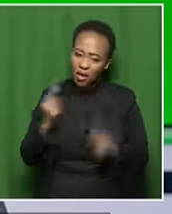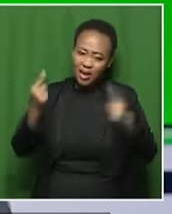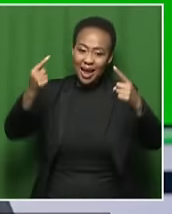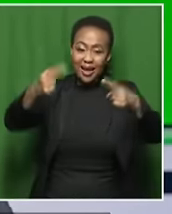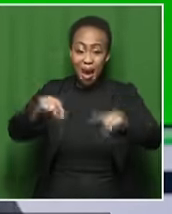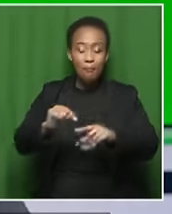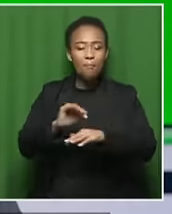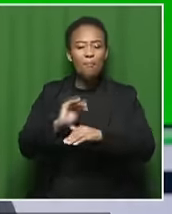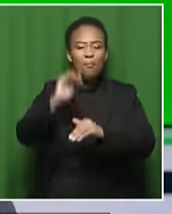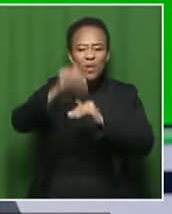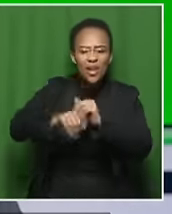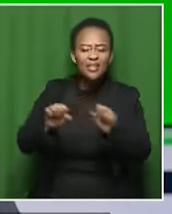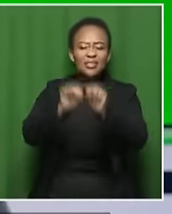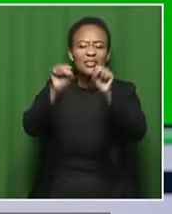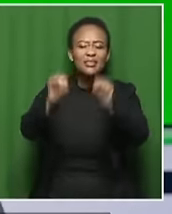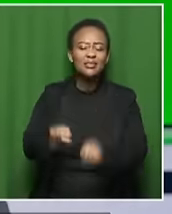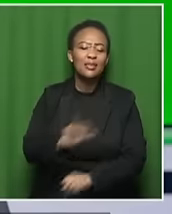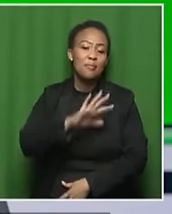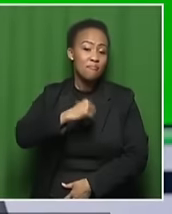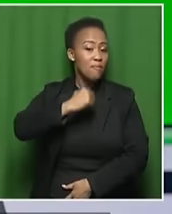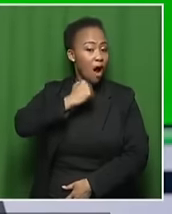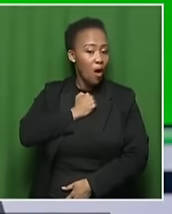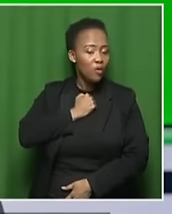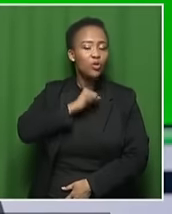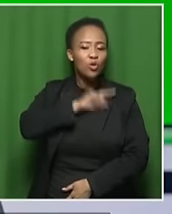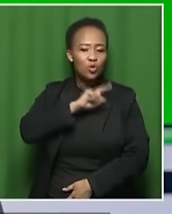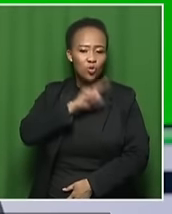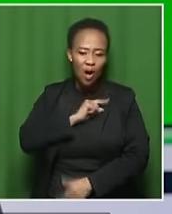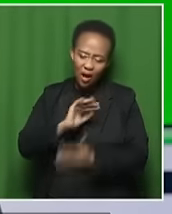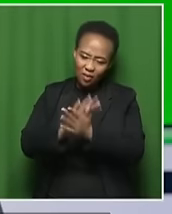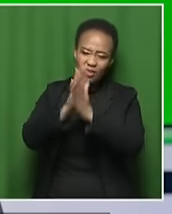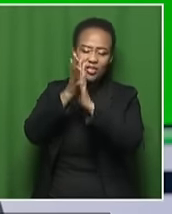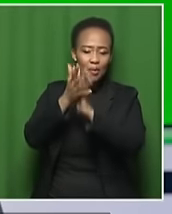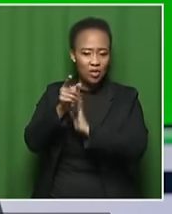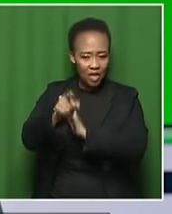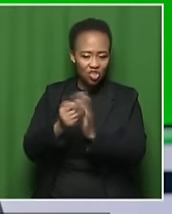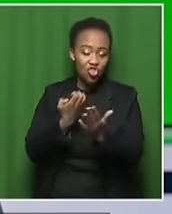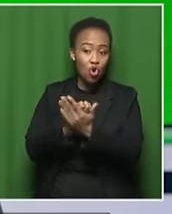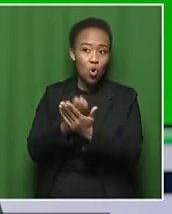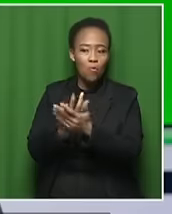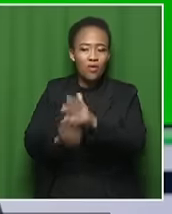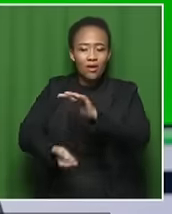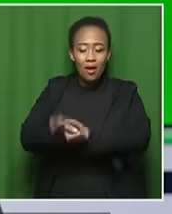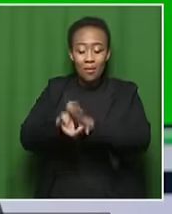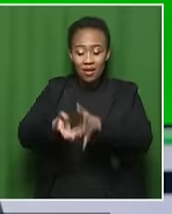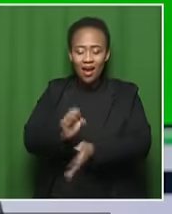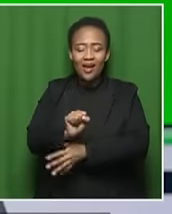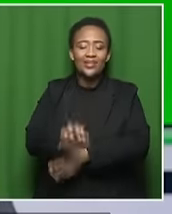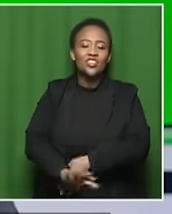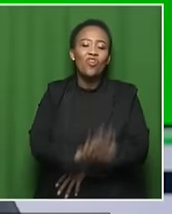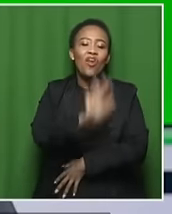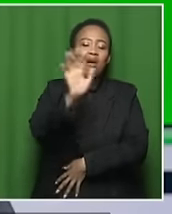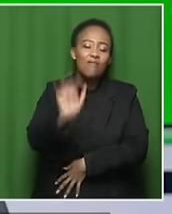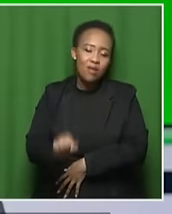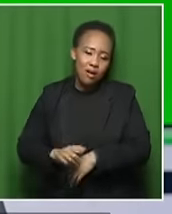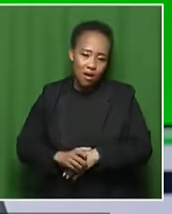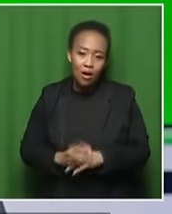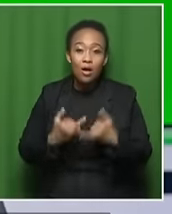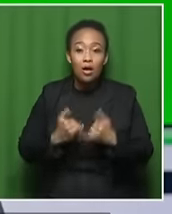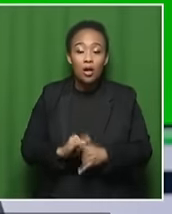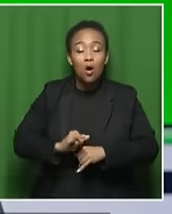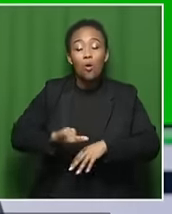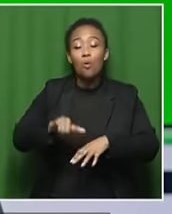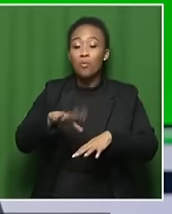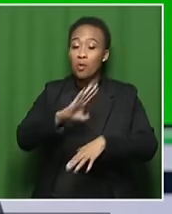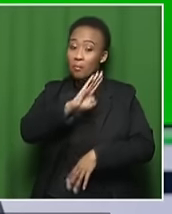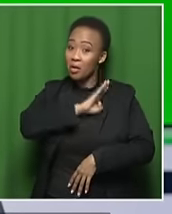call these kind of forms of economic sabotage taking place in South Africa, so that our police are emboldened by that kind of military presence